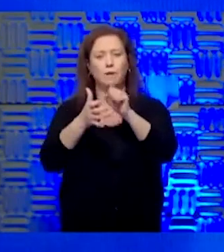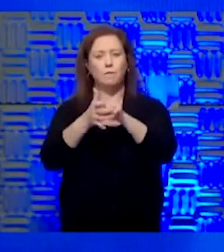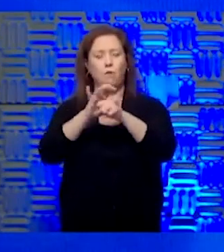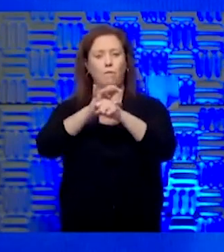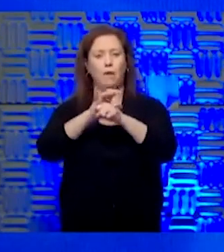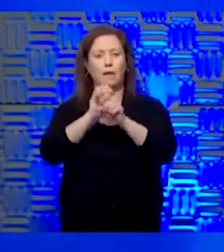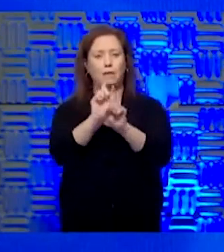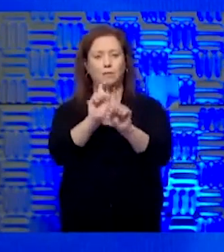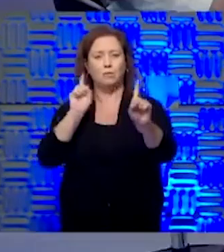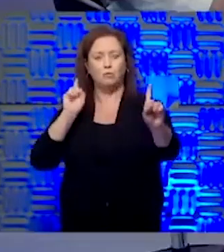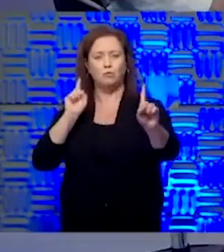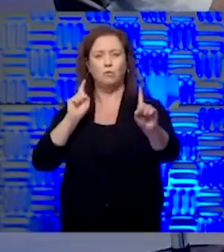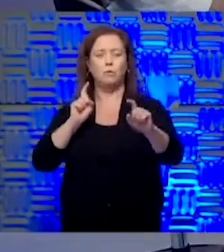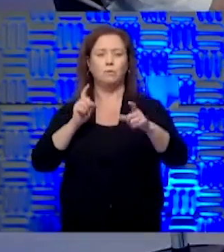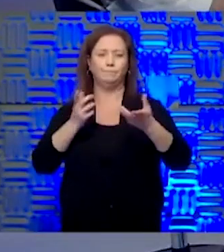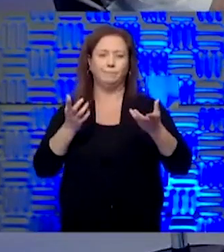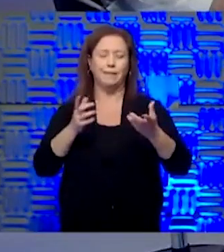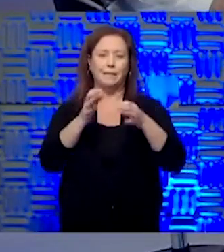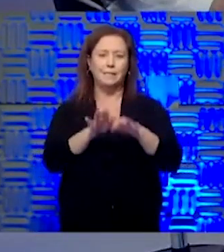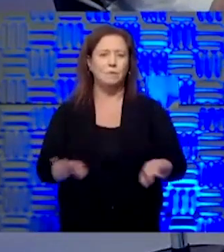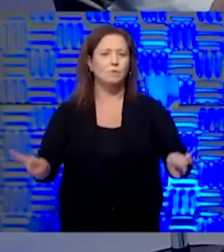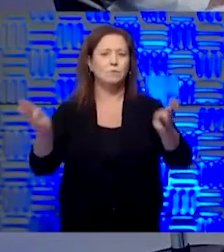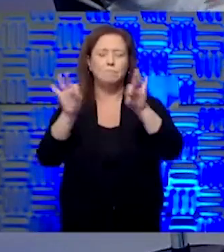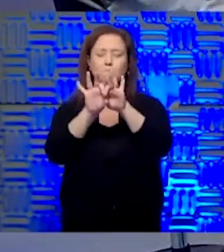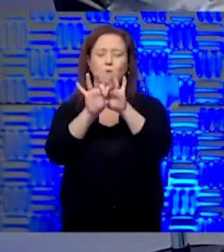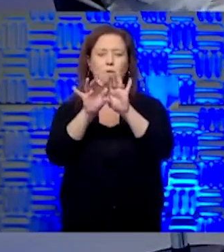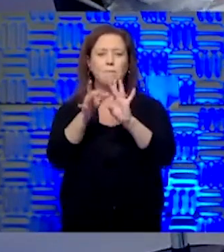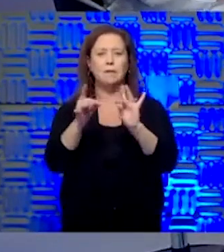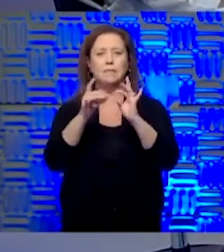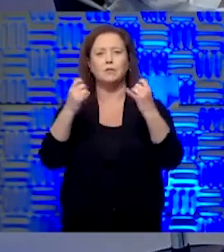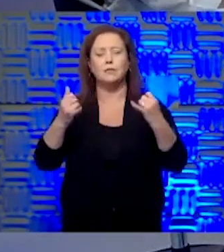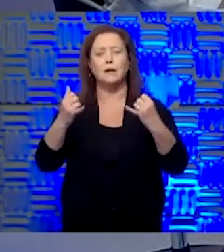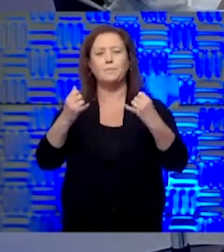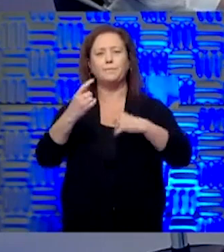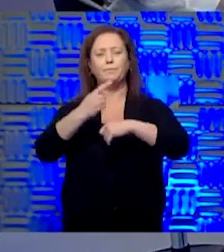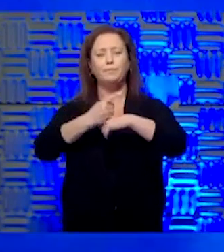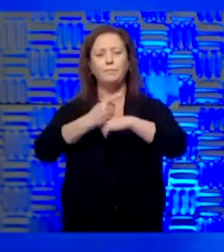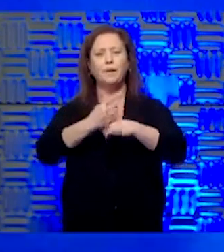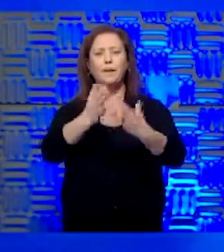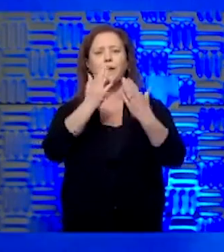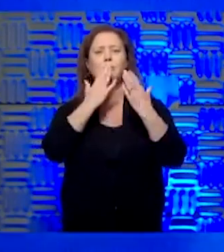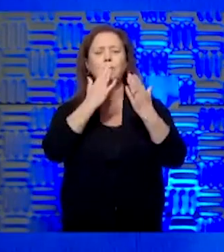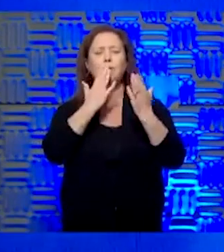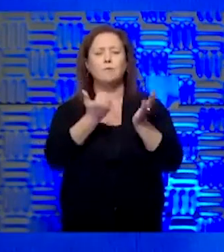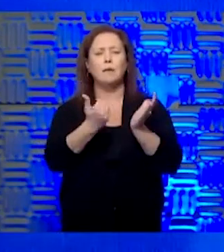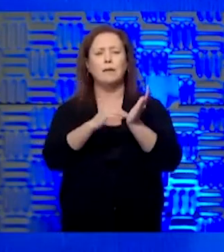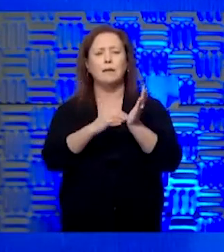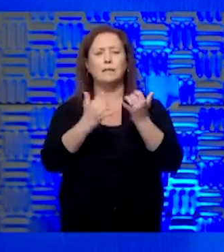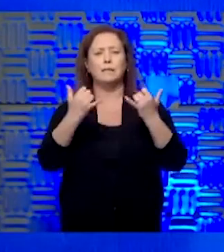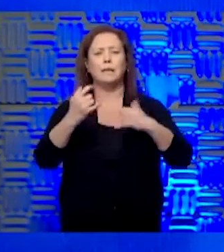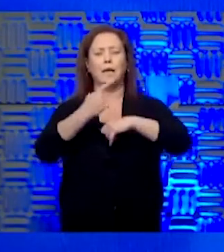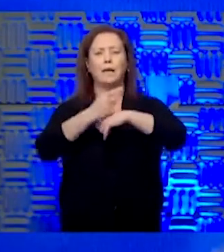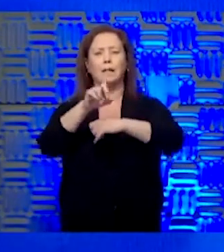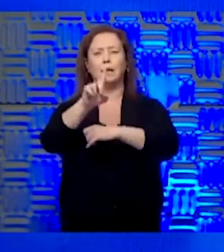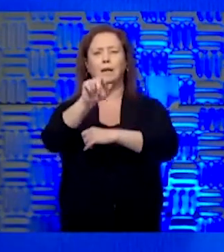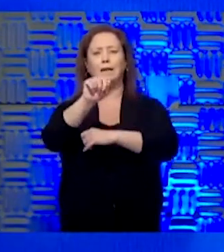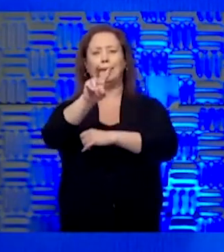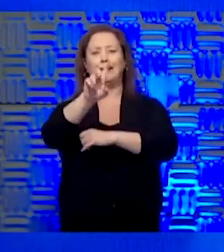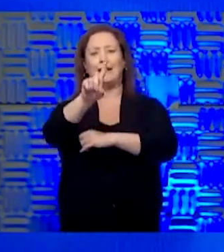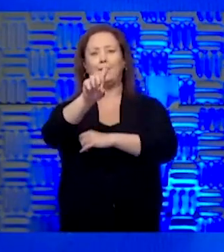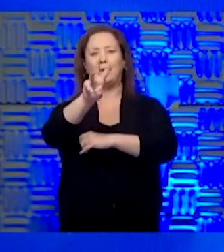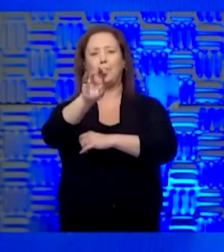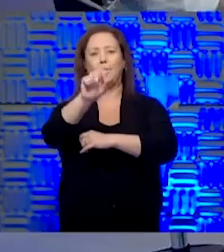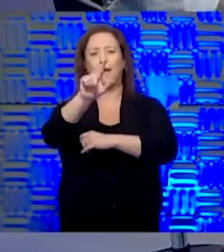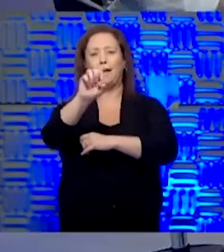think that's the most important message of the day. Absolutely. I want to say thanks to everybody. We're back at it tomorrow. David Wild, the real David Wild,